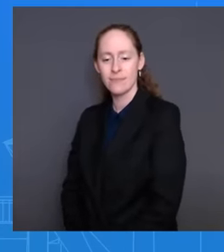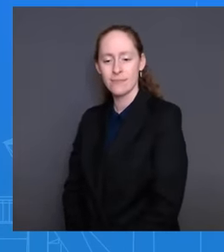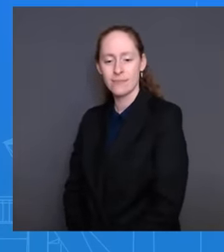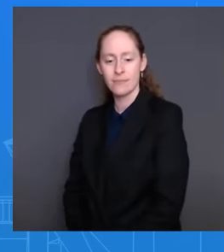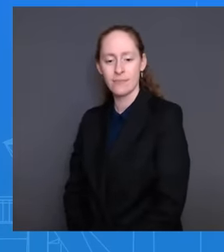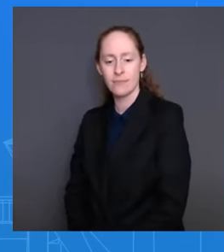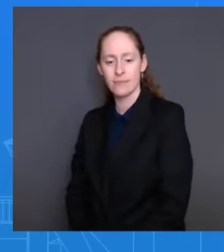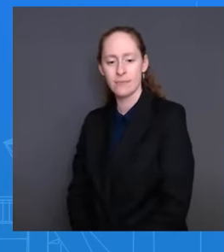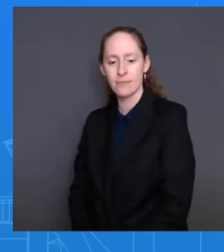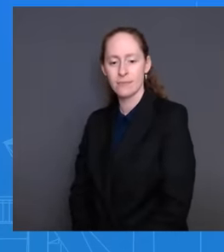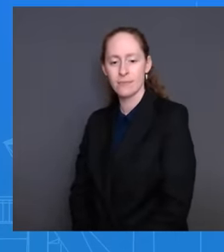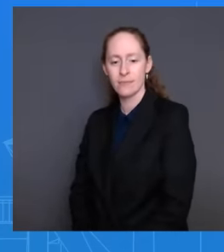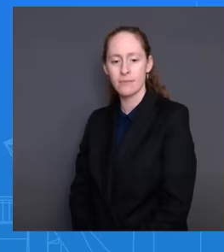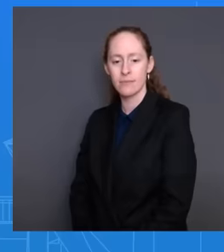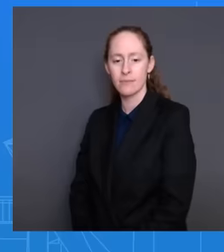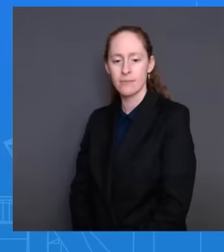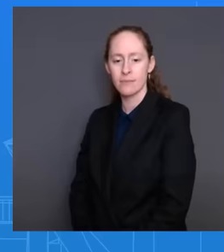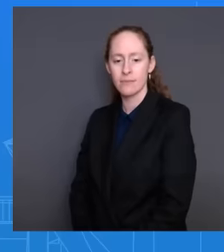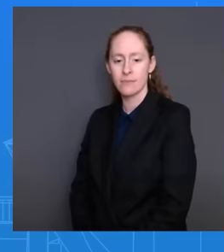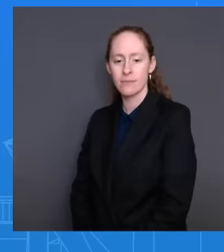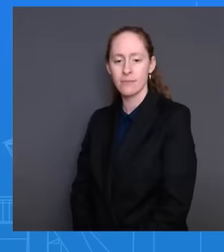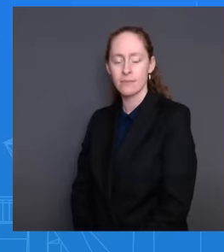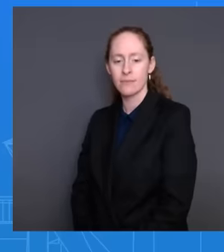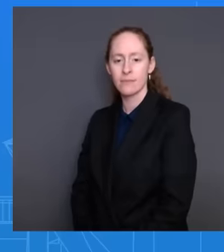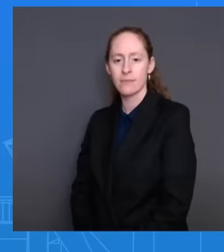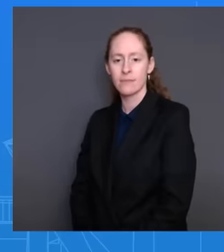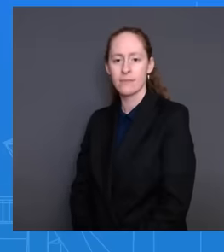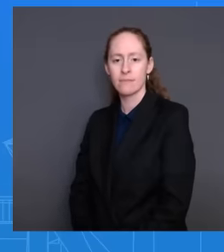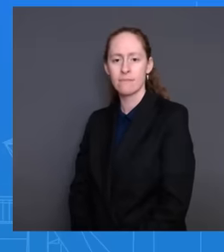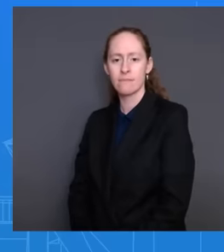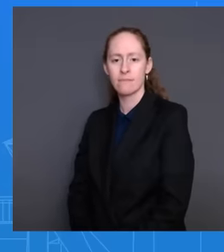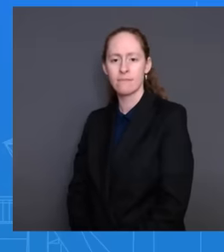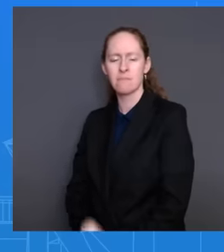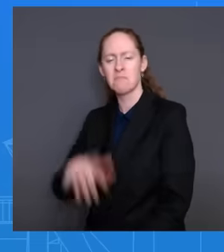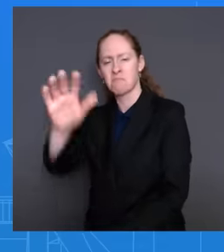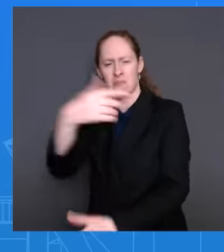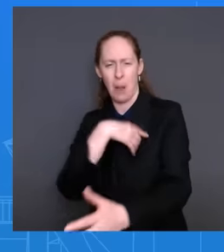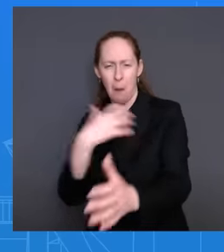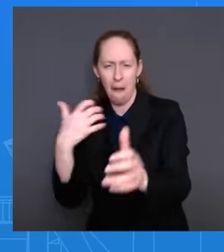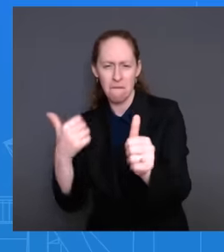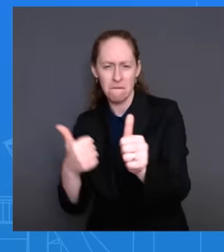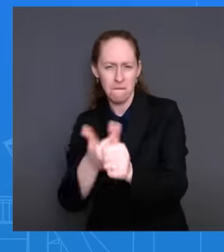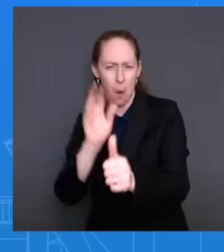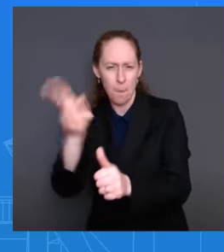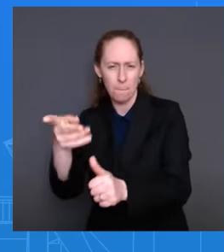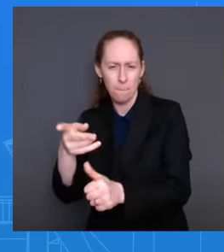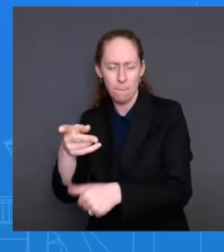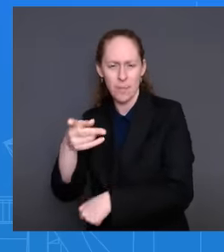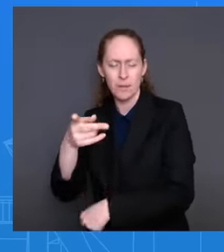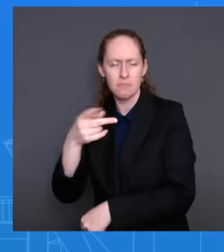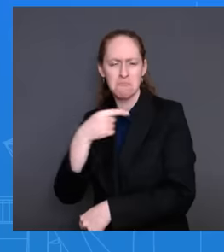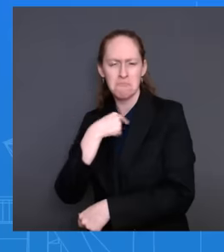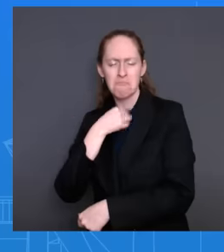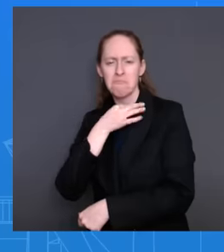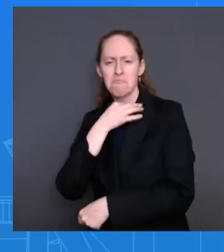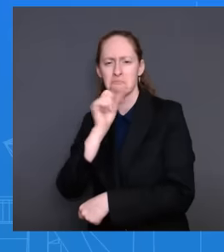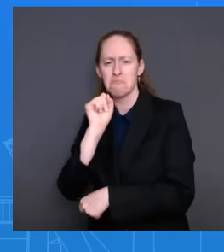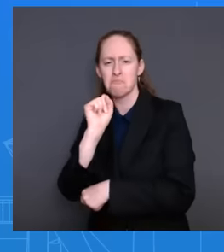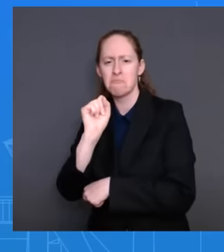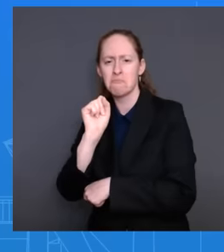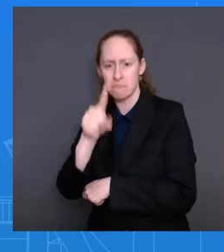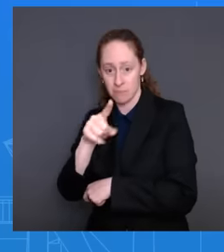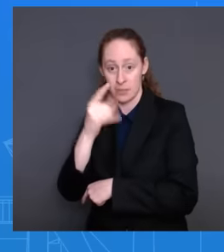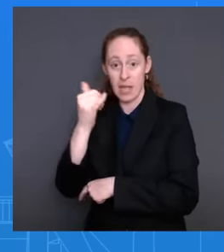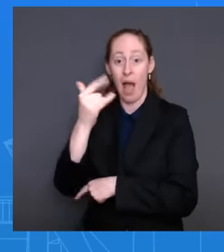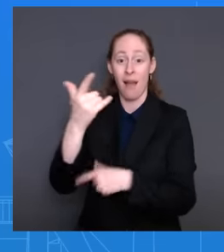time. Just to follow up on that, has everyone who's going to be invited to the summit been invited? We're still working through